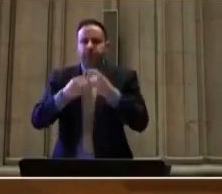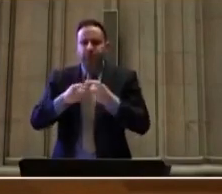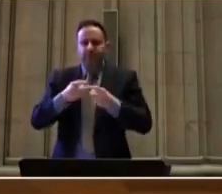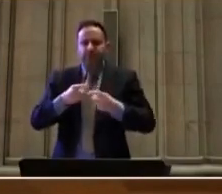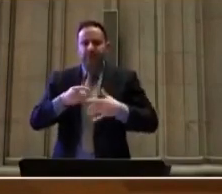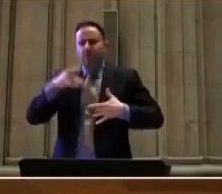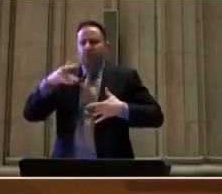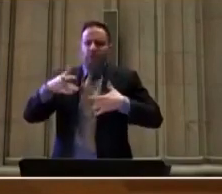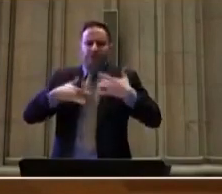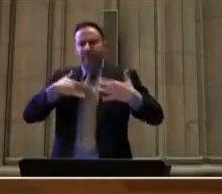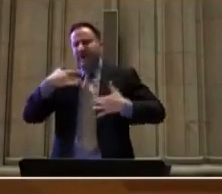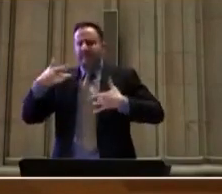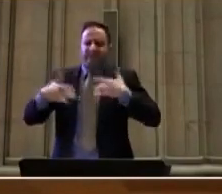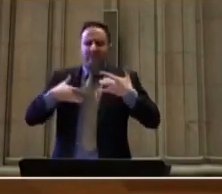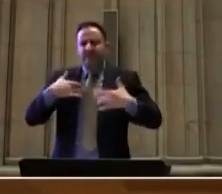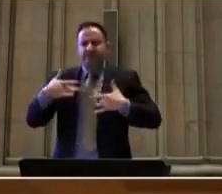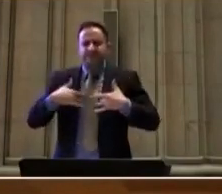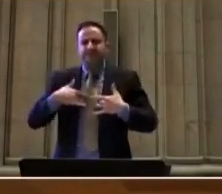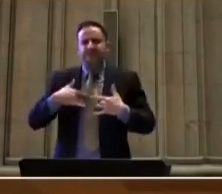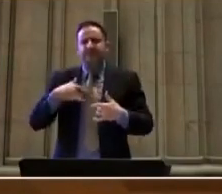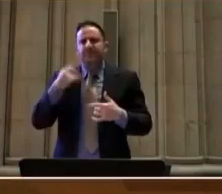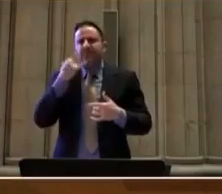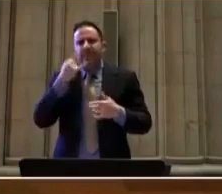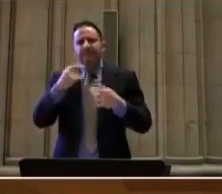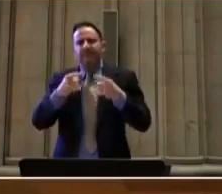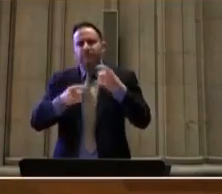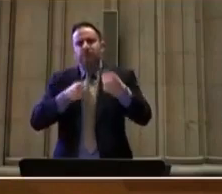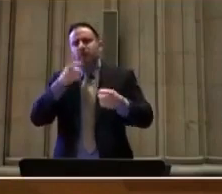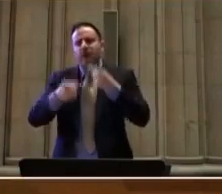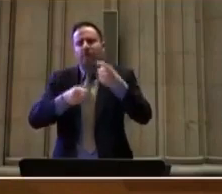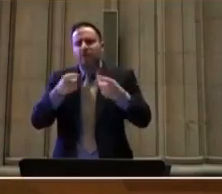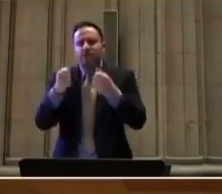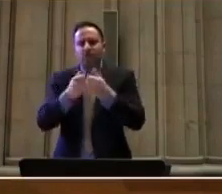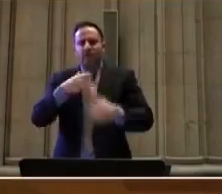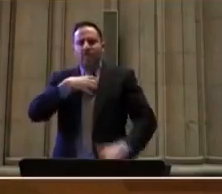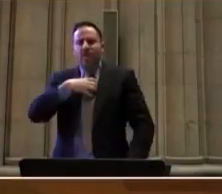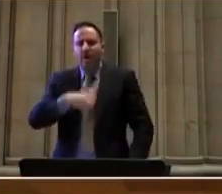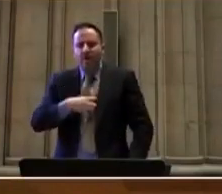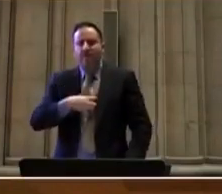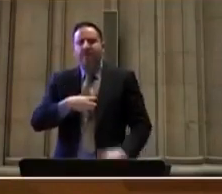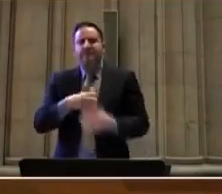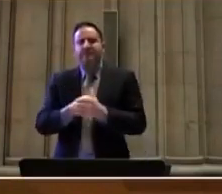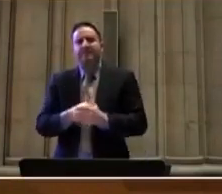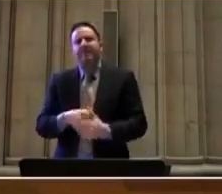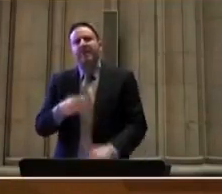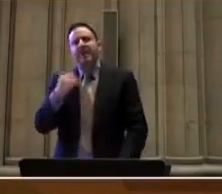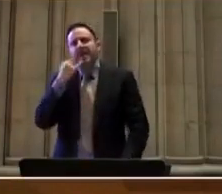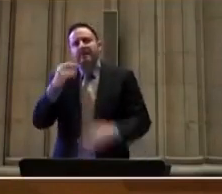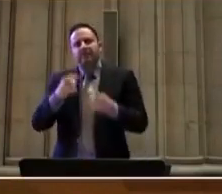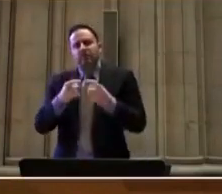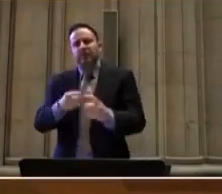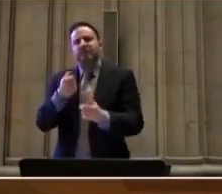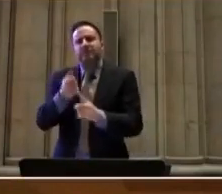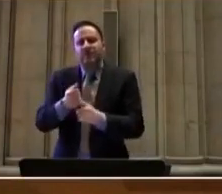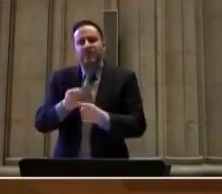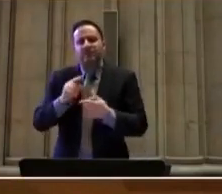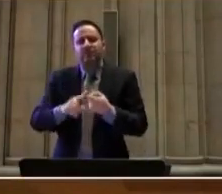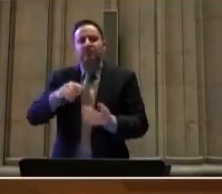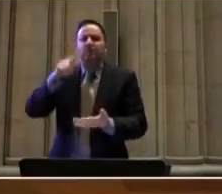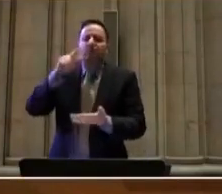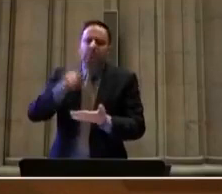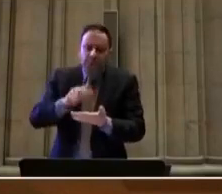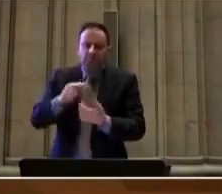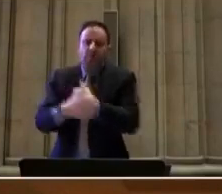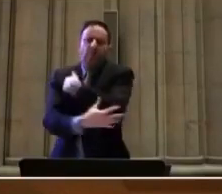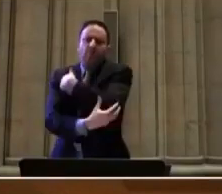practices, the prophet says, if you are generous with the hungry, if you start giving yourselves to the down and out, then